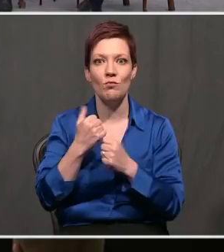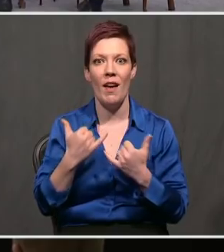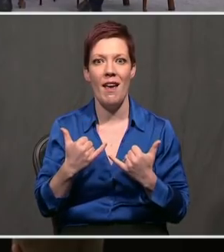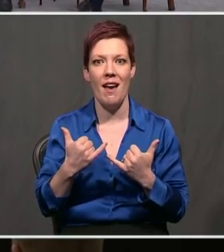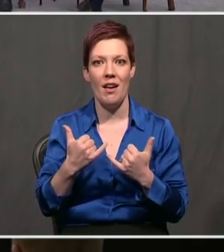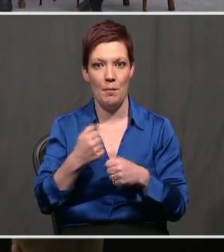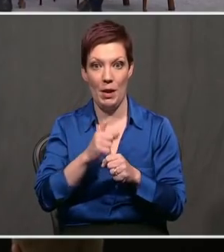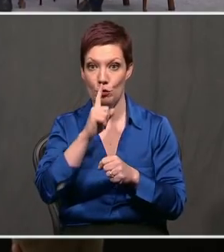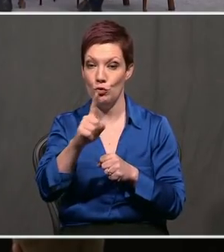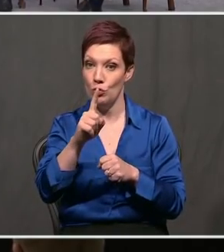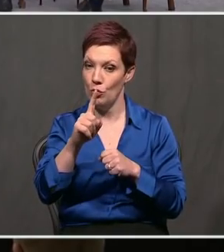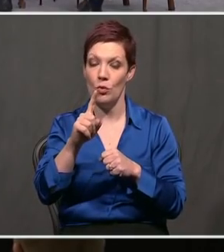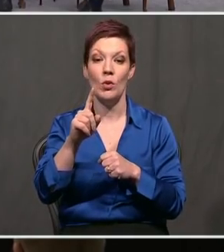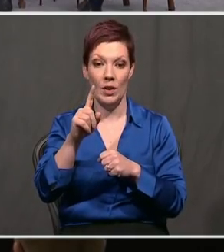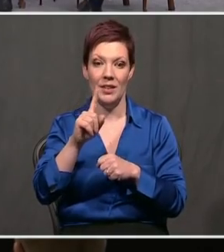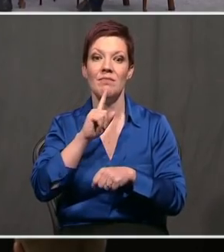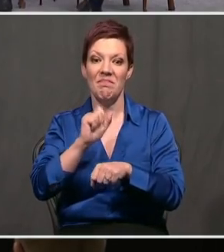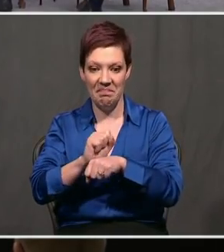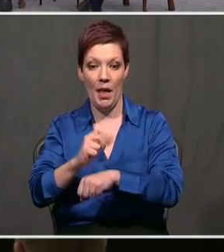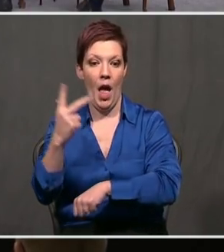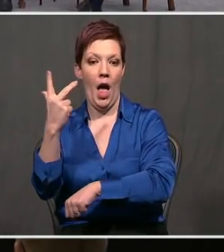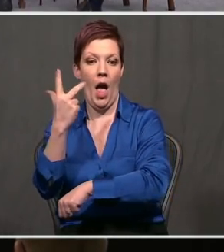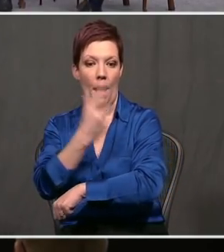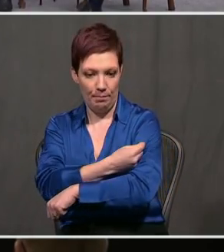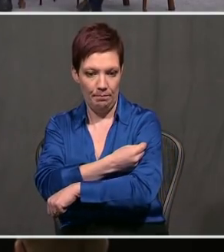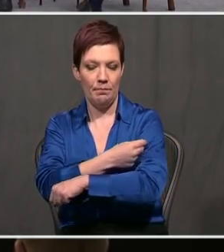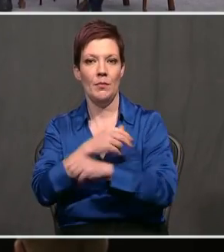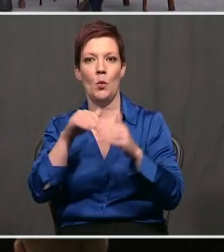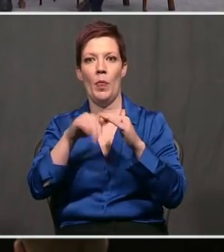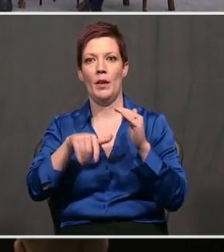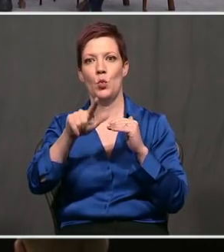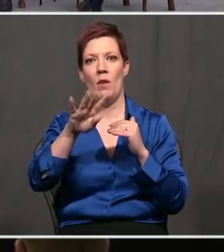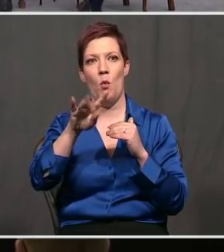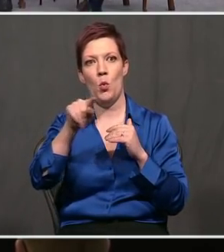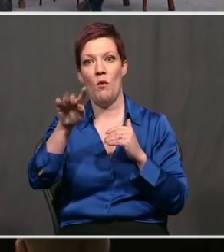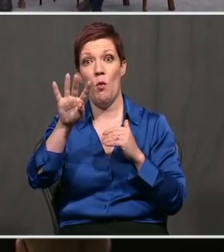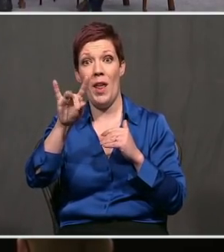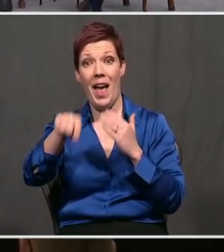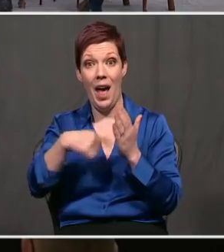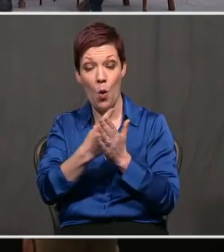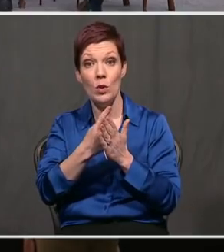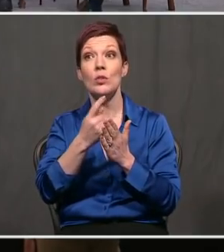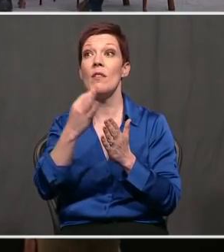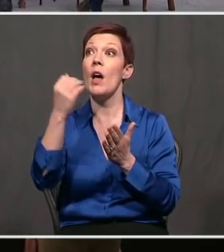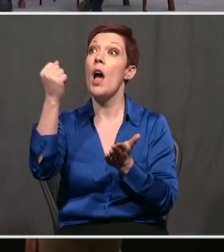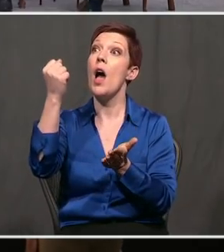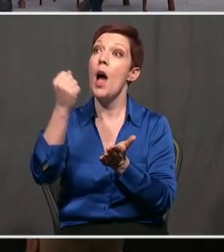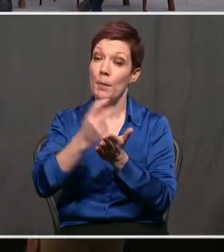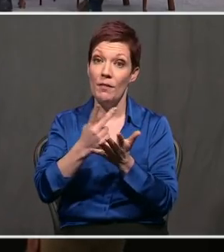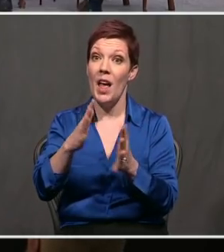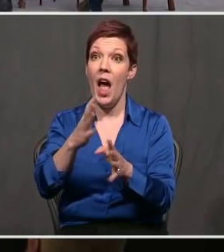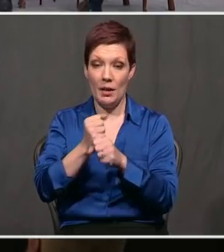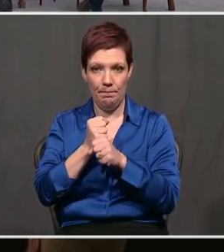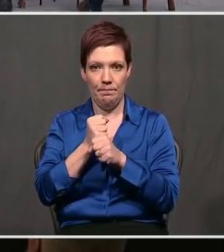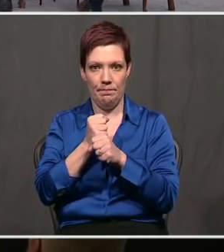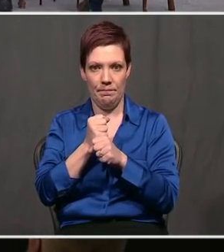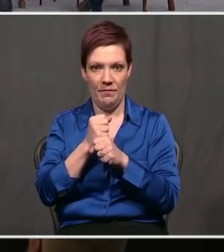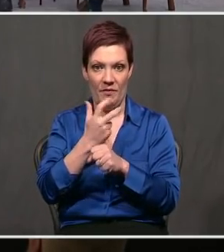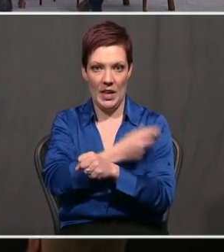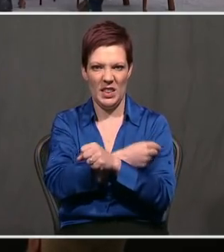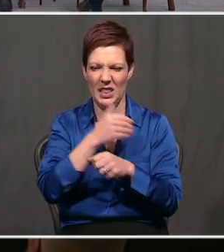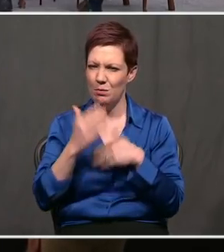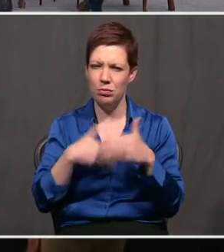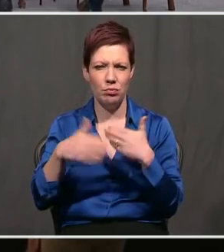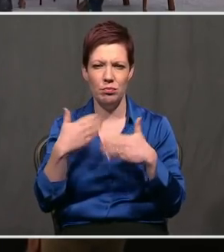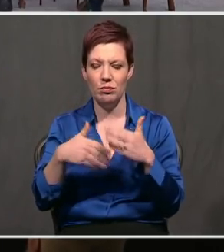put needles in arms within 24 to 48 hours as soon as we get those vaccines. The providers that are signed